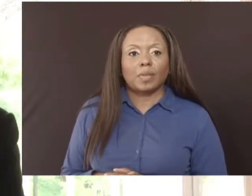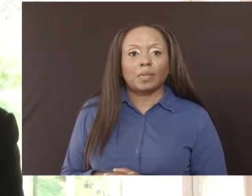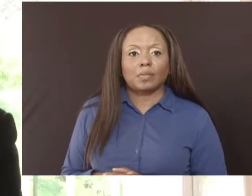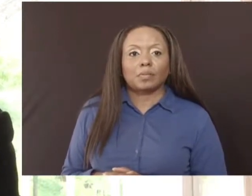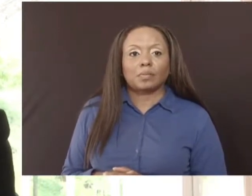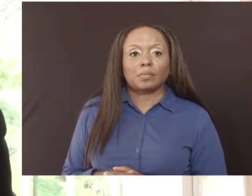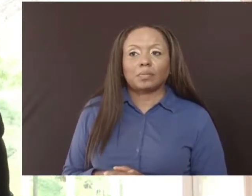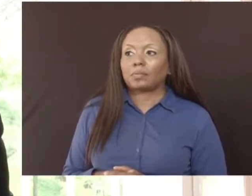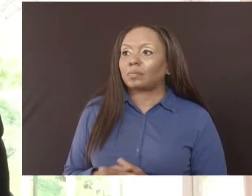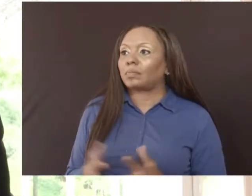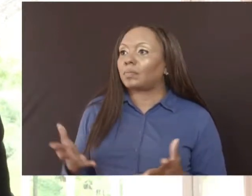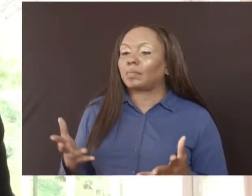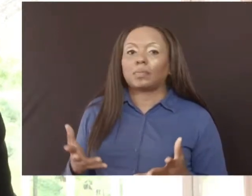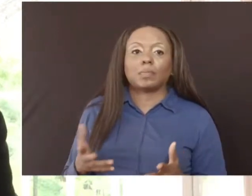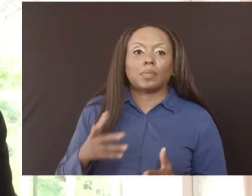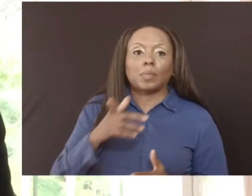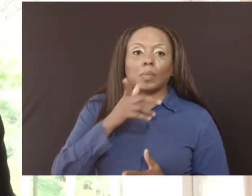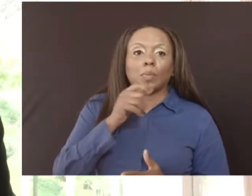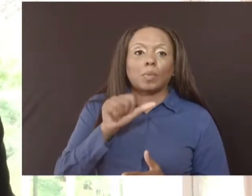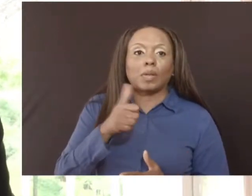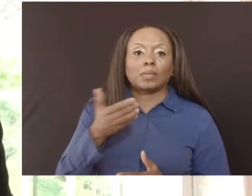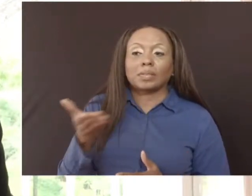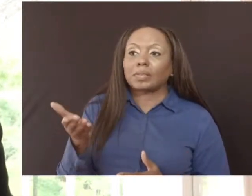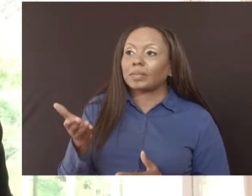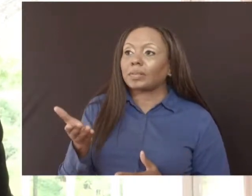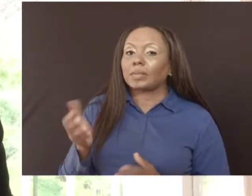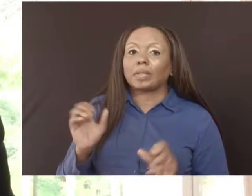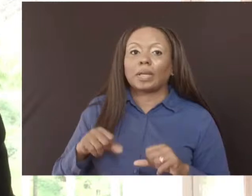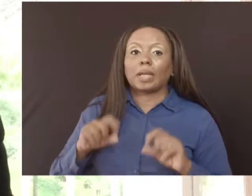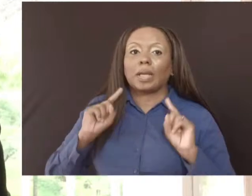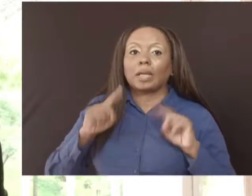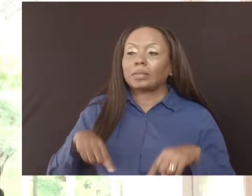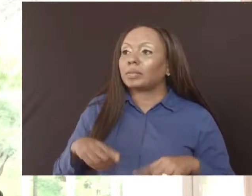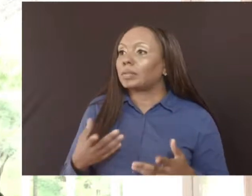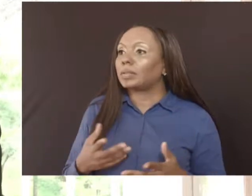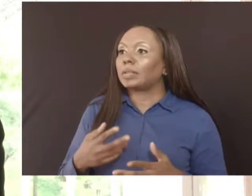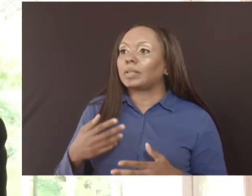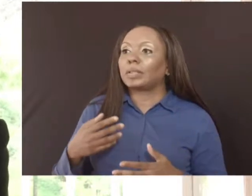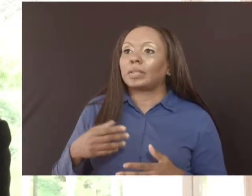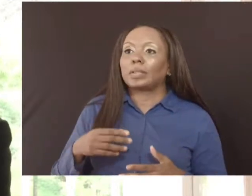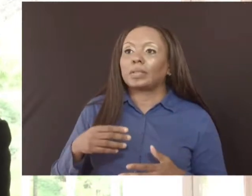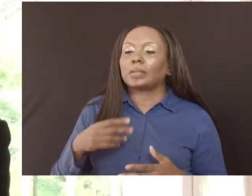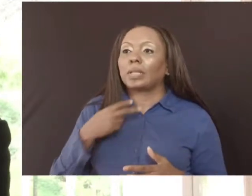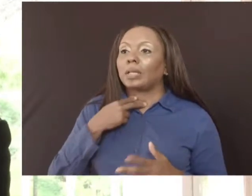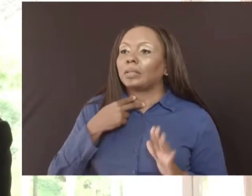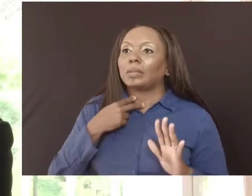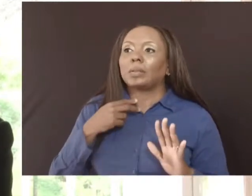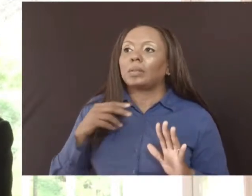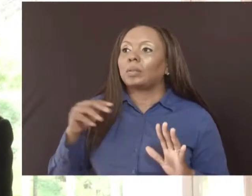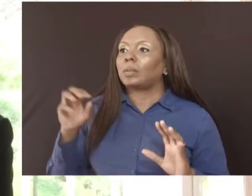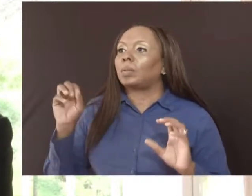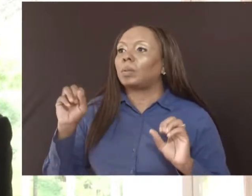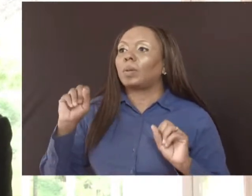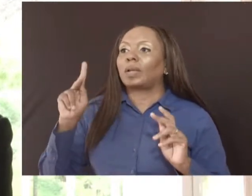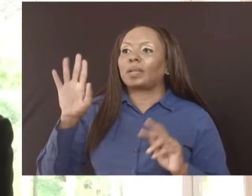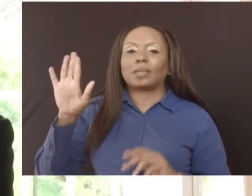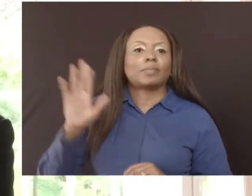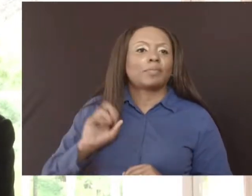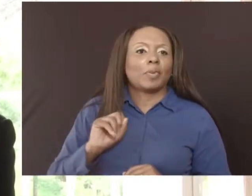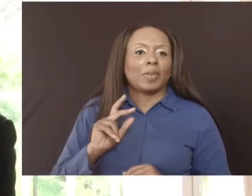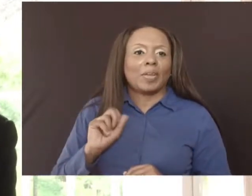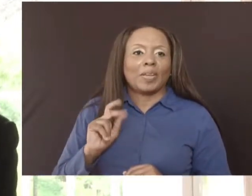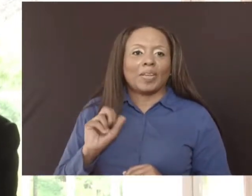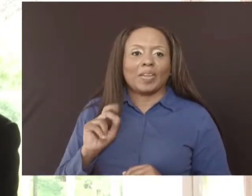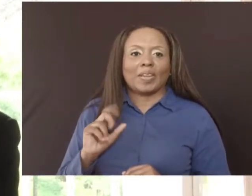I think, Adanna, are you there? You seem to be frozen. Yes, I think that Dr.